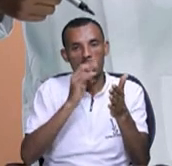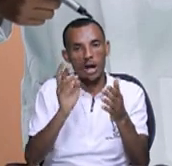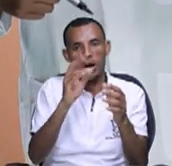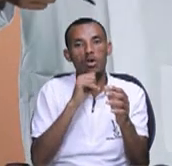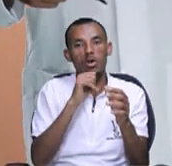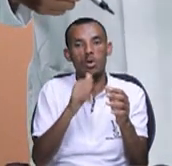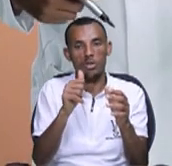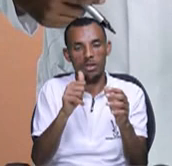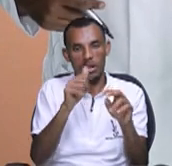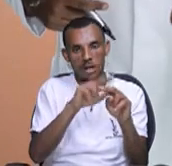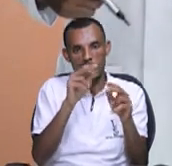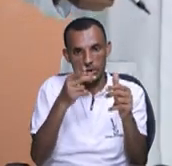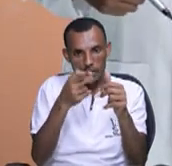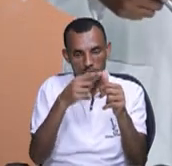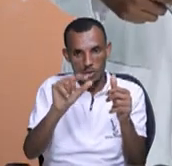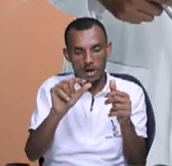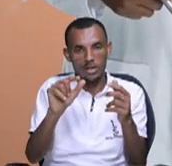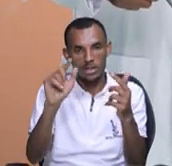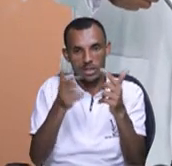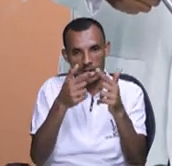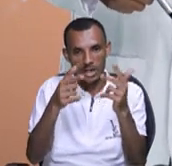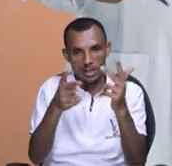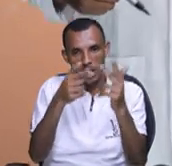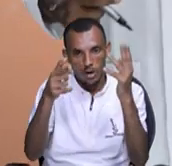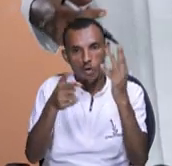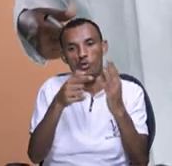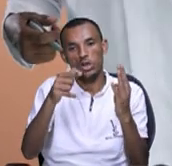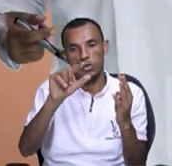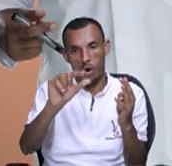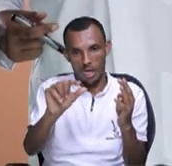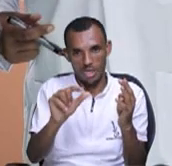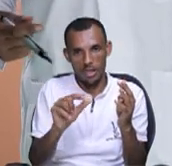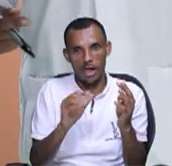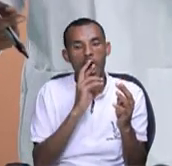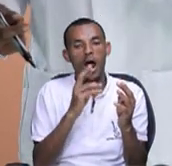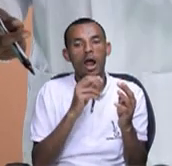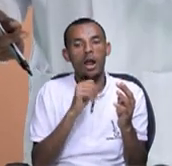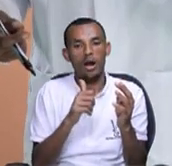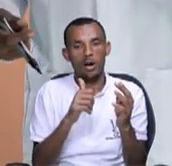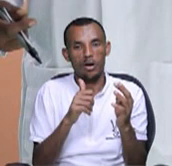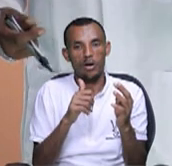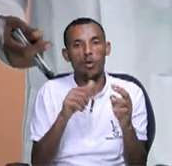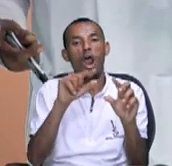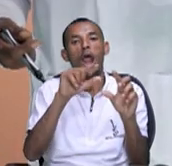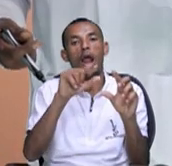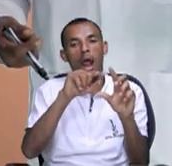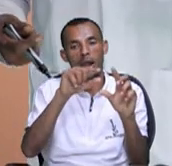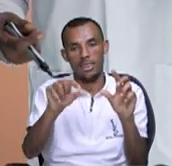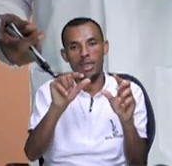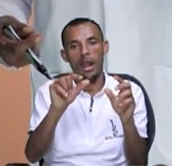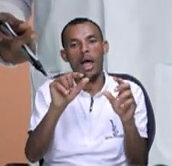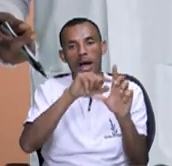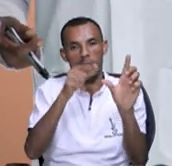not lay in the first quadrant, in the second quadrant, third quadrant, and fourth quadrant are quadrantal angle. Quadrantal